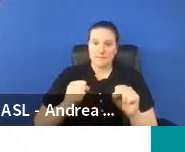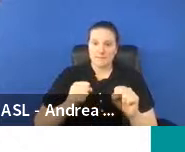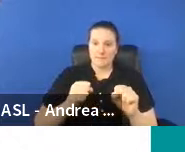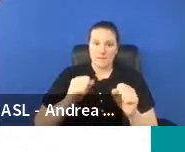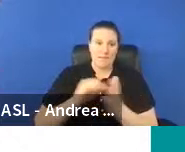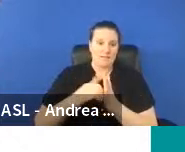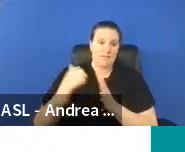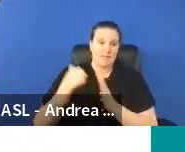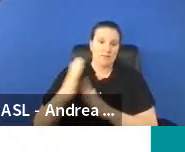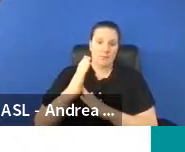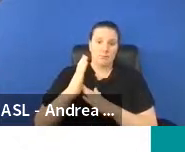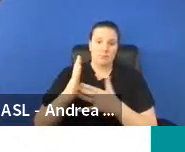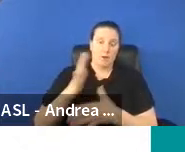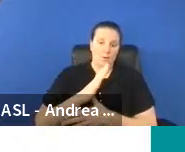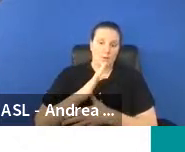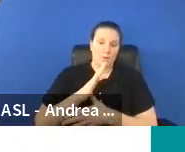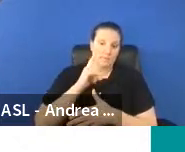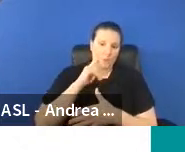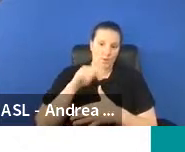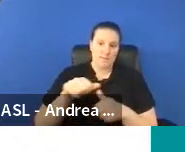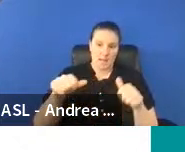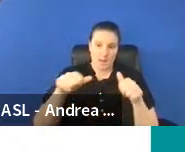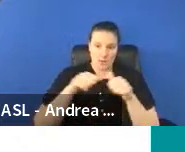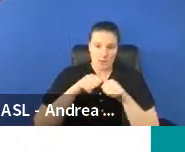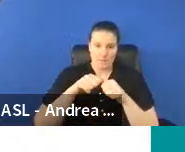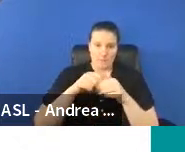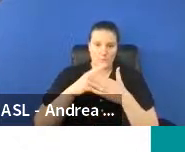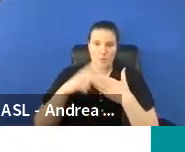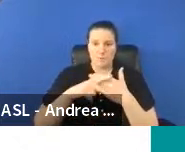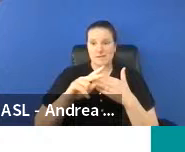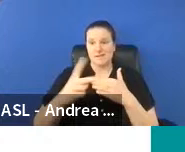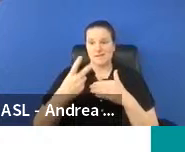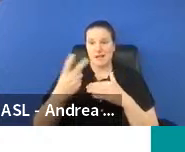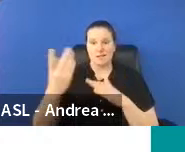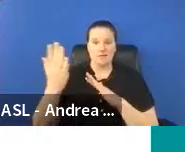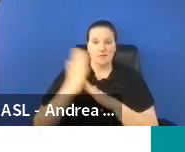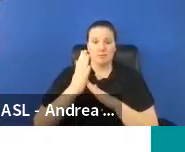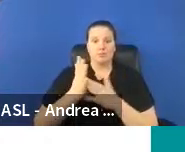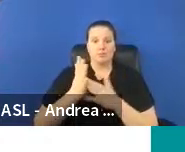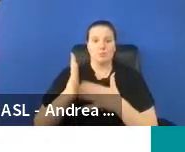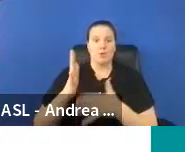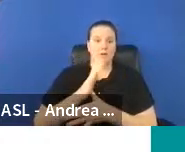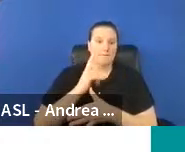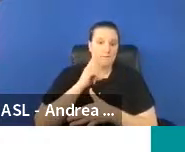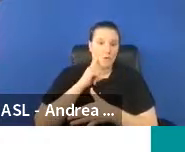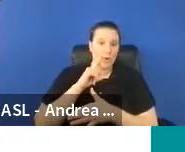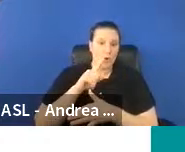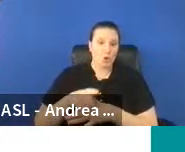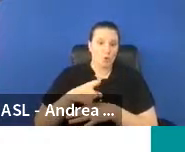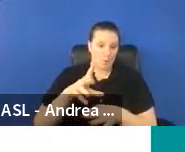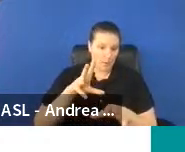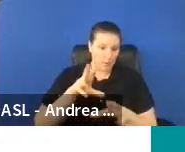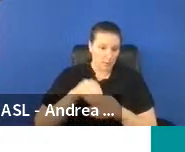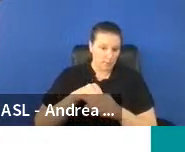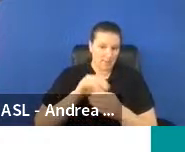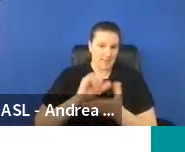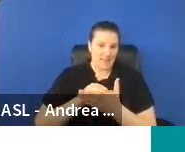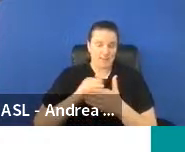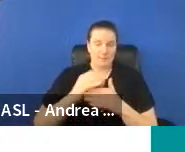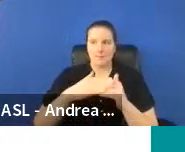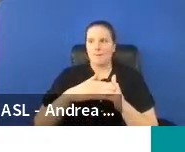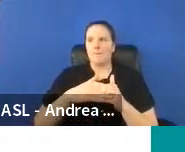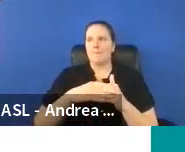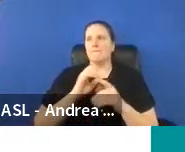top priority for this area of the program, but the second highest priority for youth survey participants was minimizing